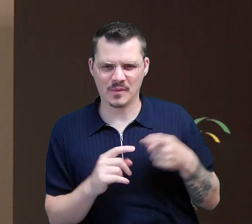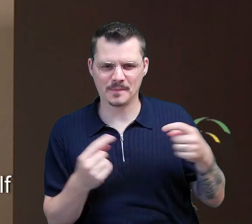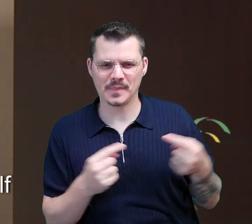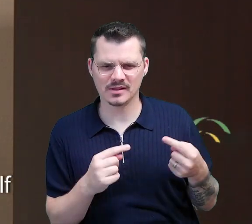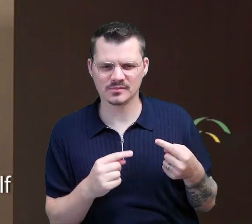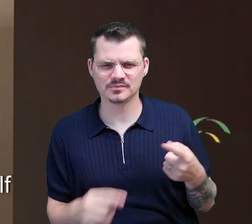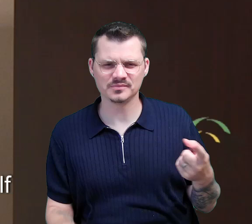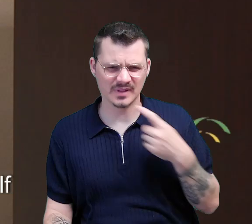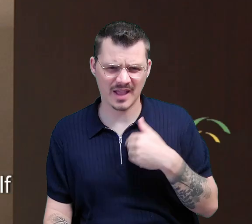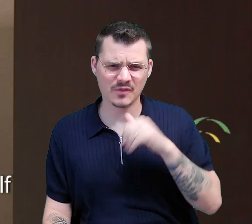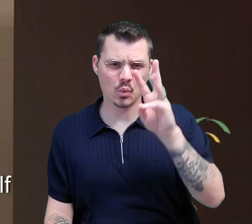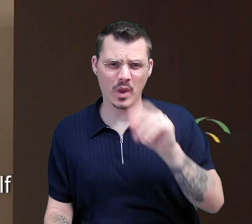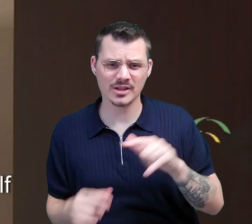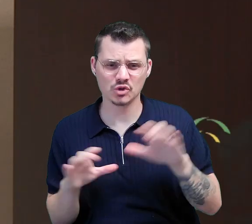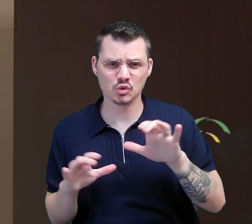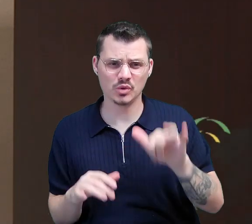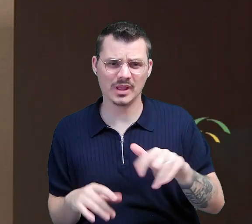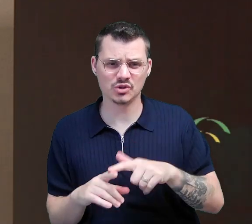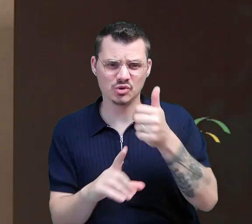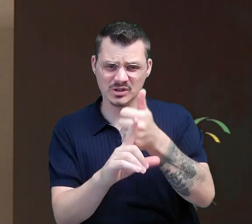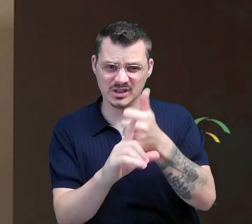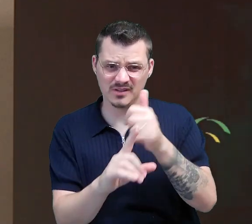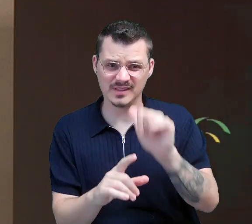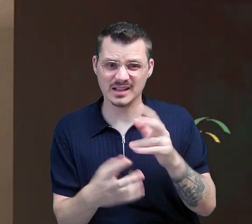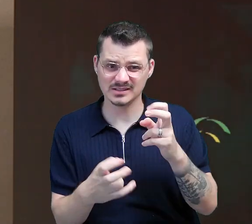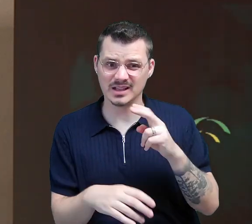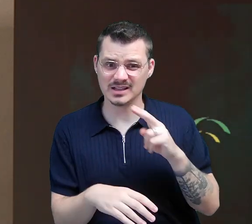Well, is there a way to do that to yourself that's natural?